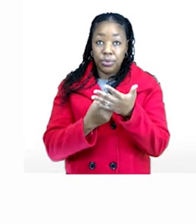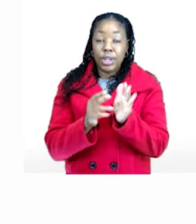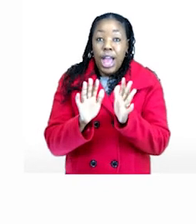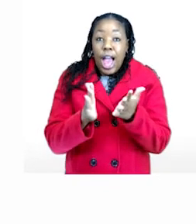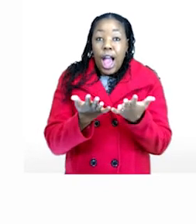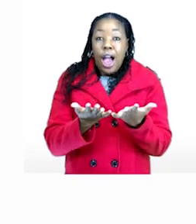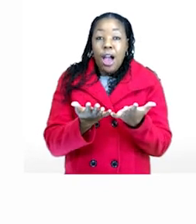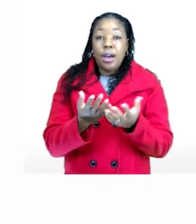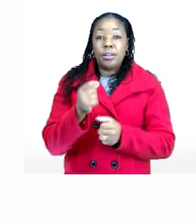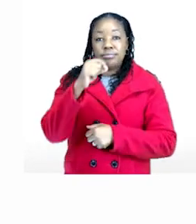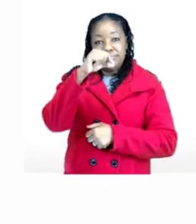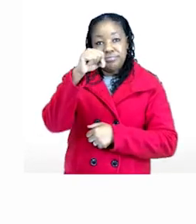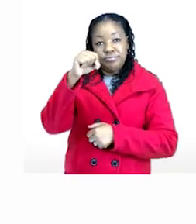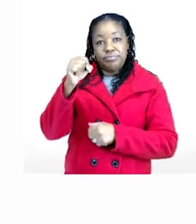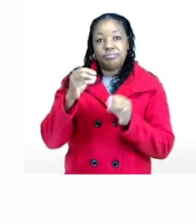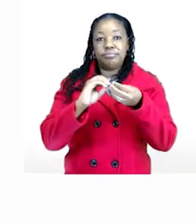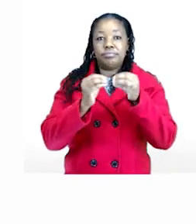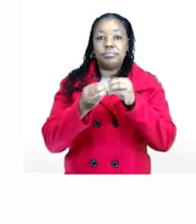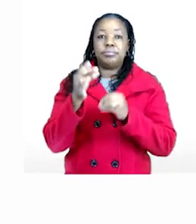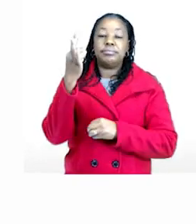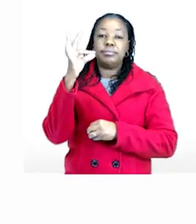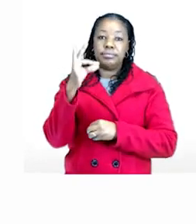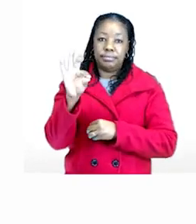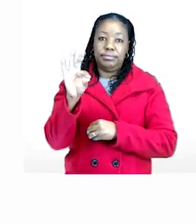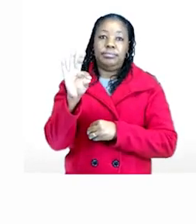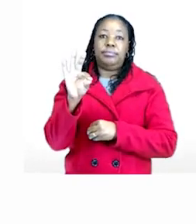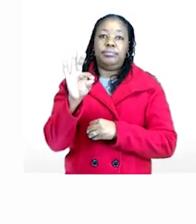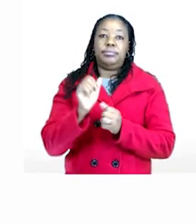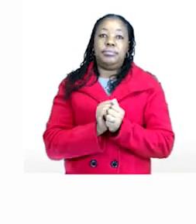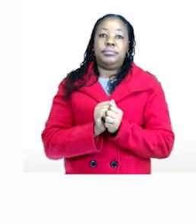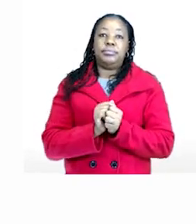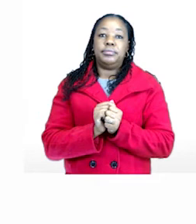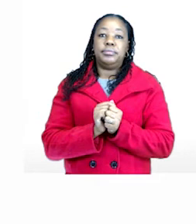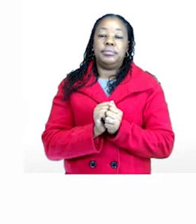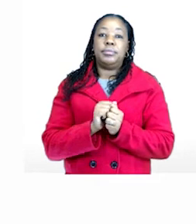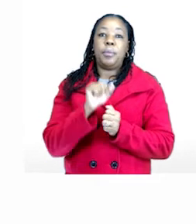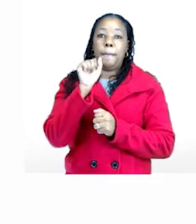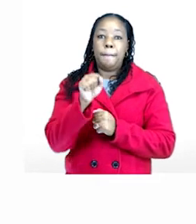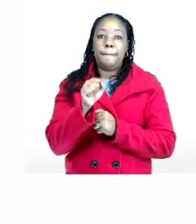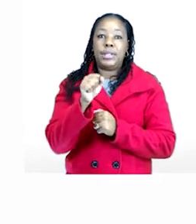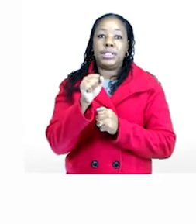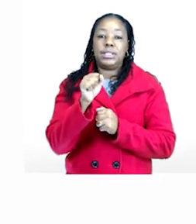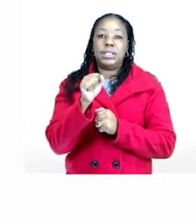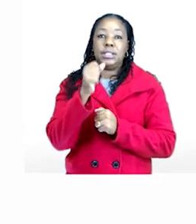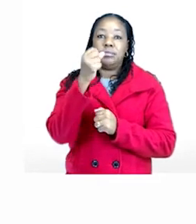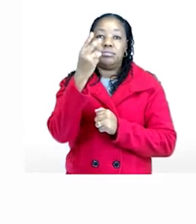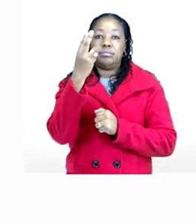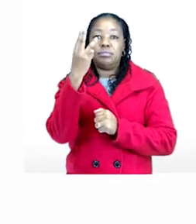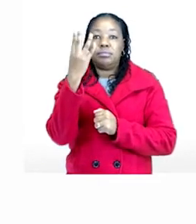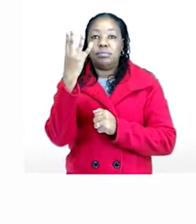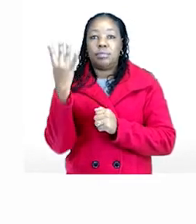number 9. Now we would like to count the number of blocks, the number